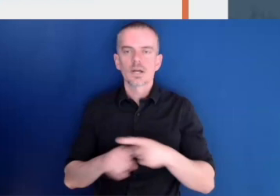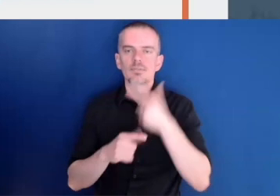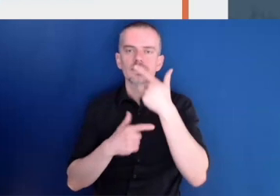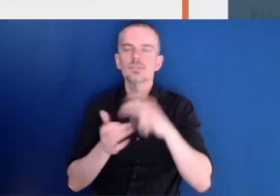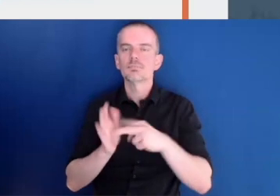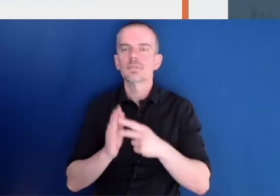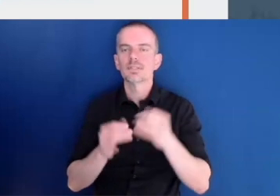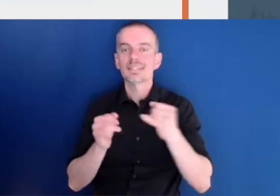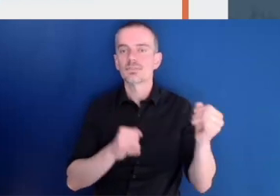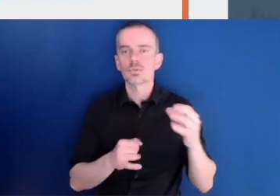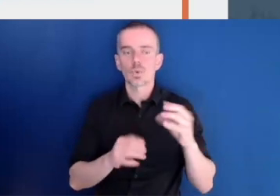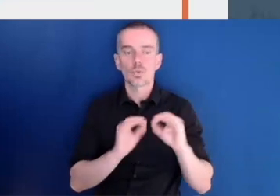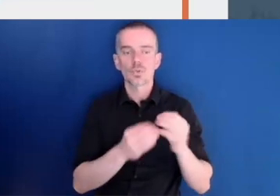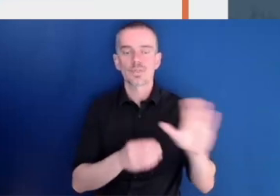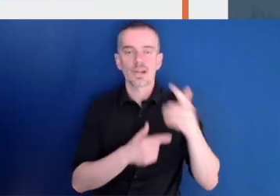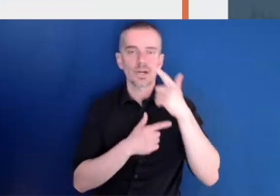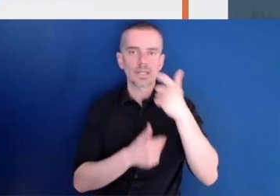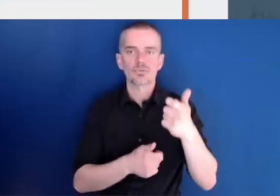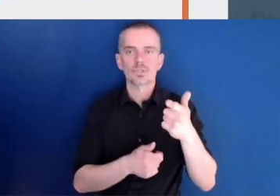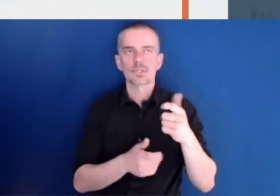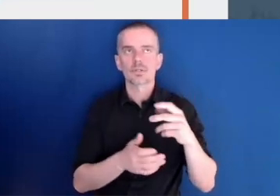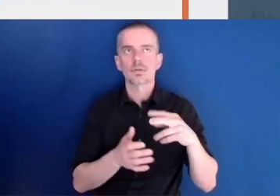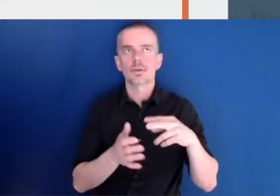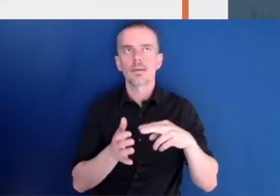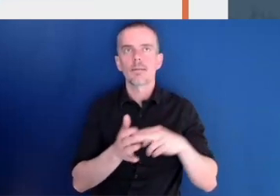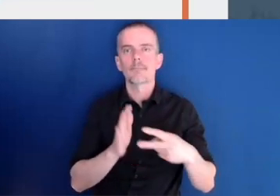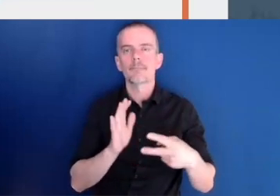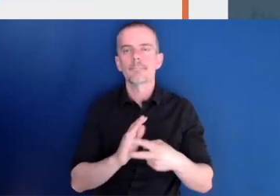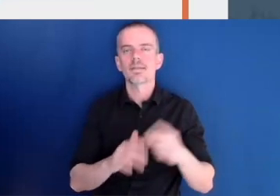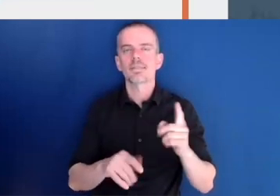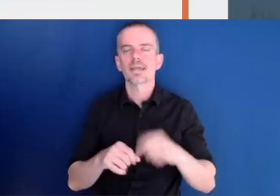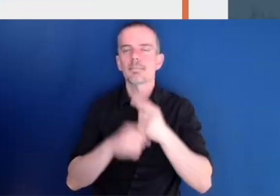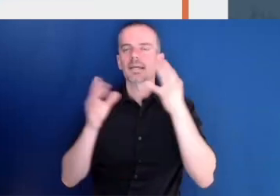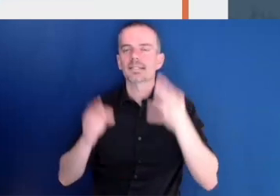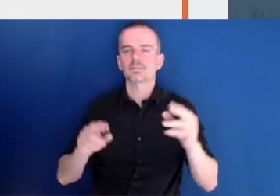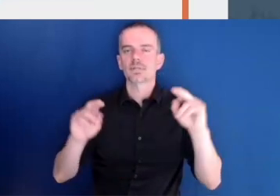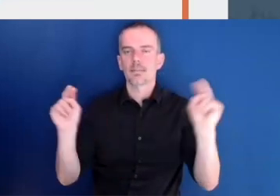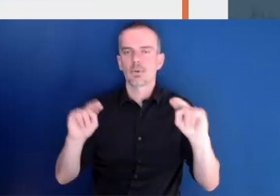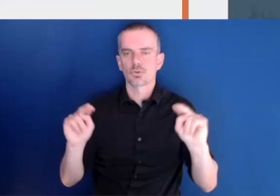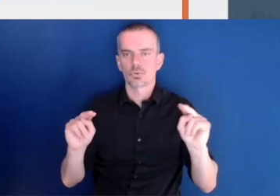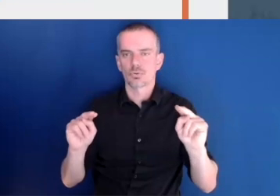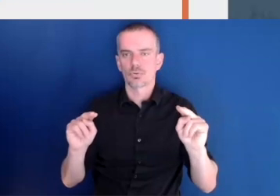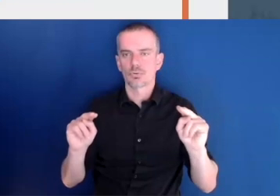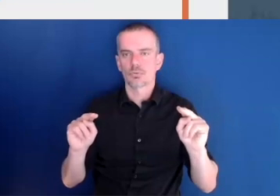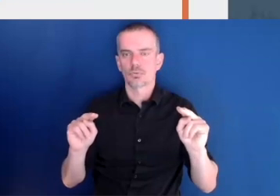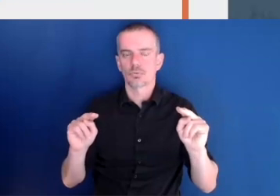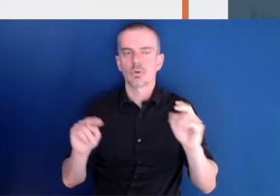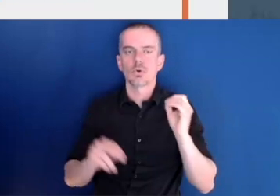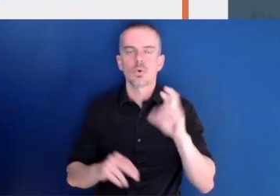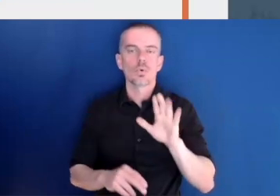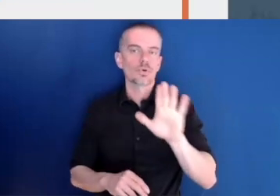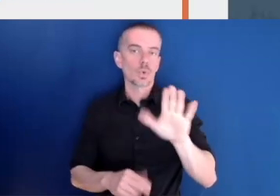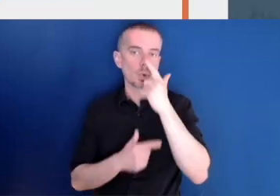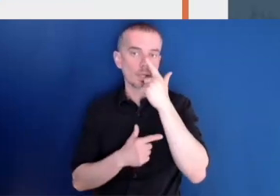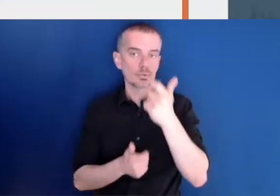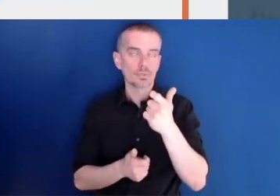or organization's interests kind of preclude them from engaging in impartial decision making, or when your interests